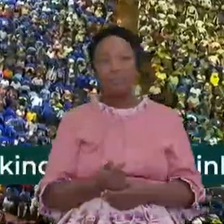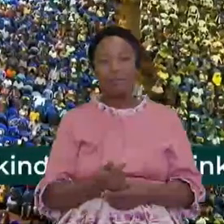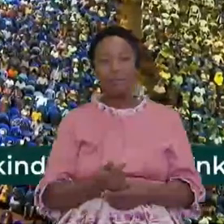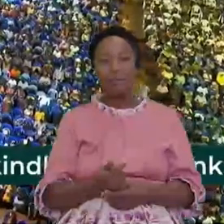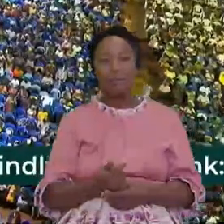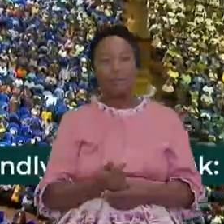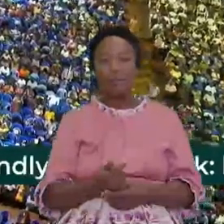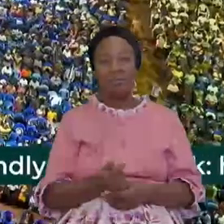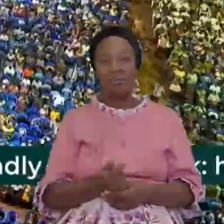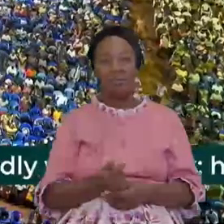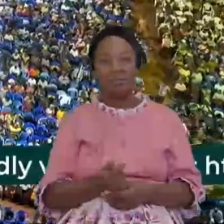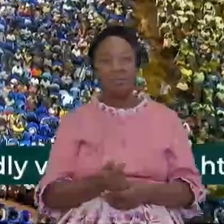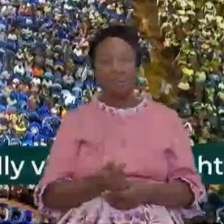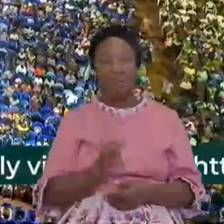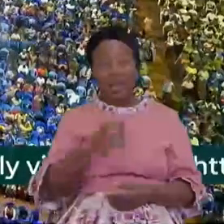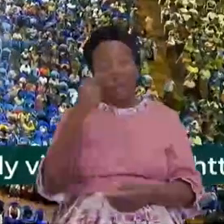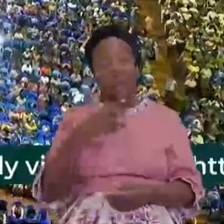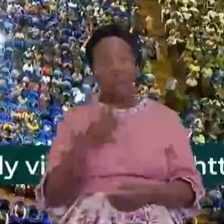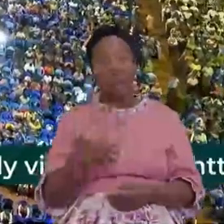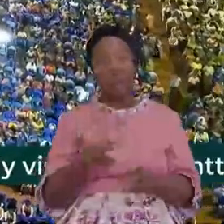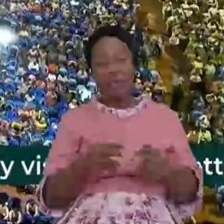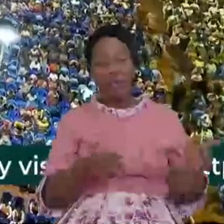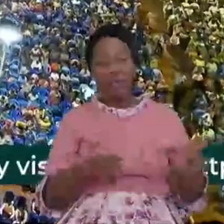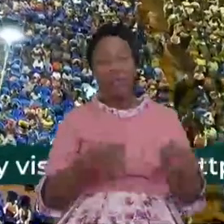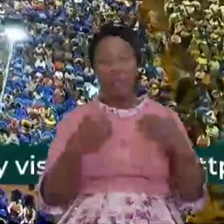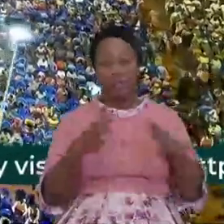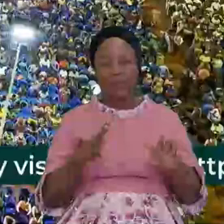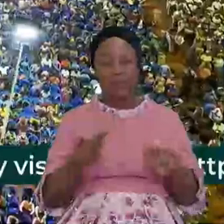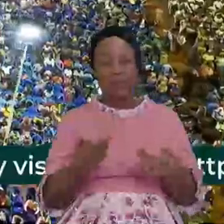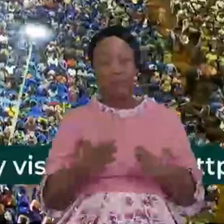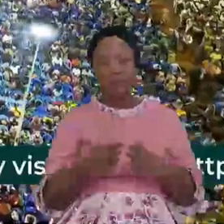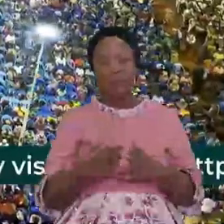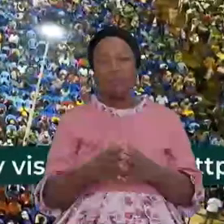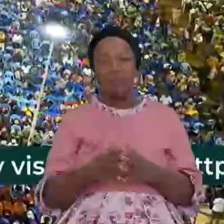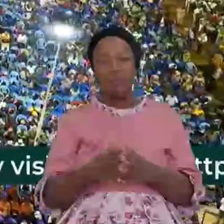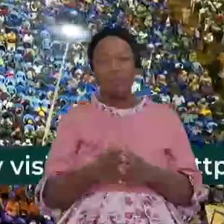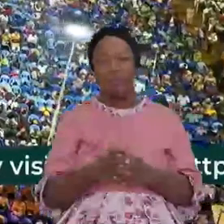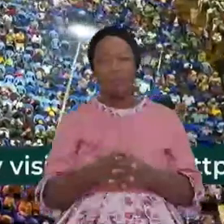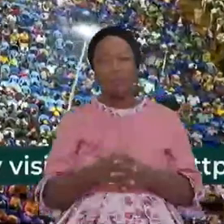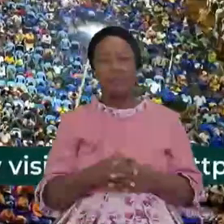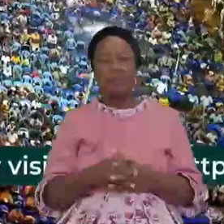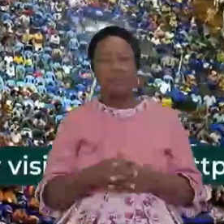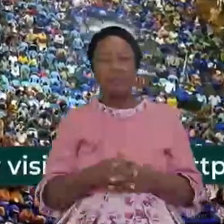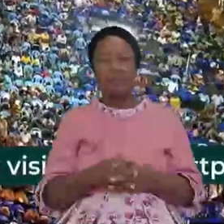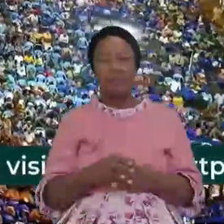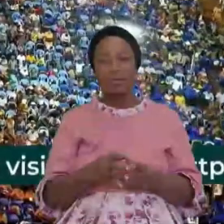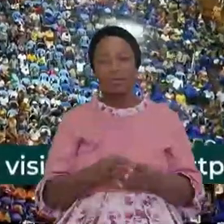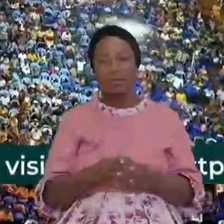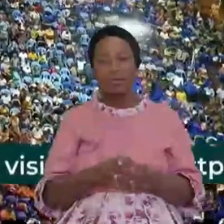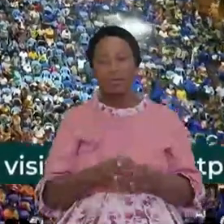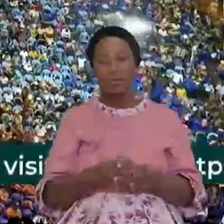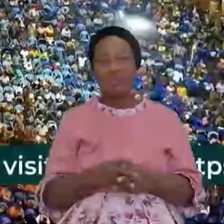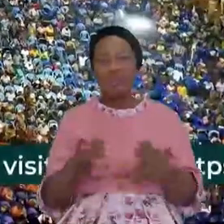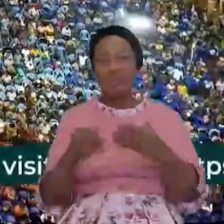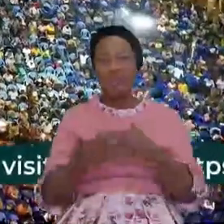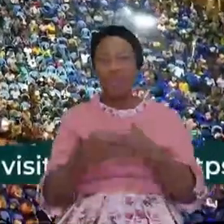Oui, là-bas ils ont fini. I think the left, they are finished already. Au fond, faites-moi signe. At